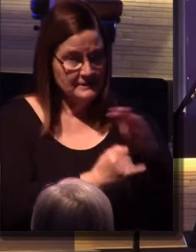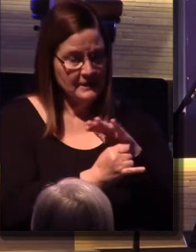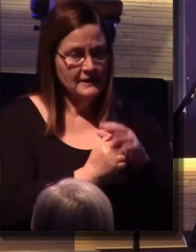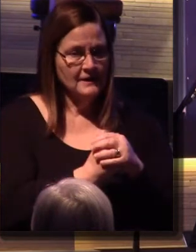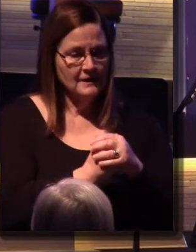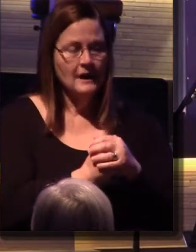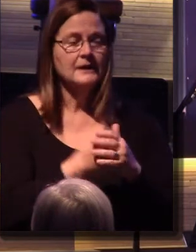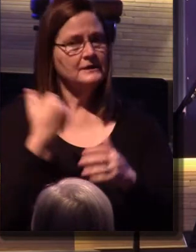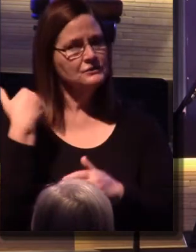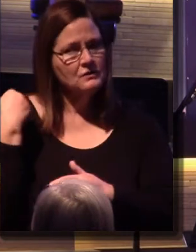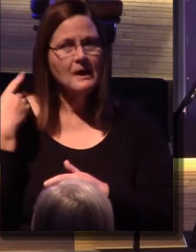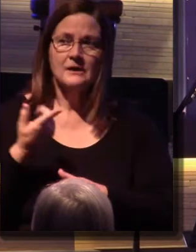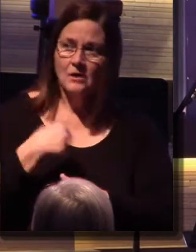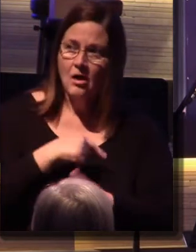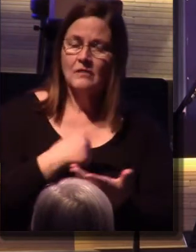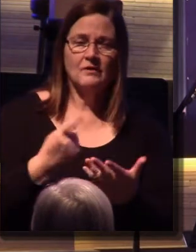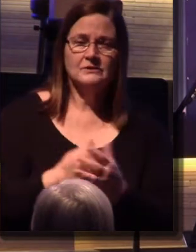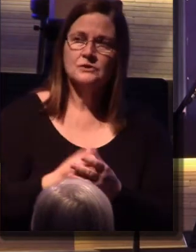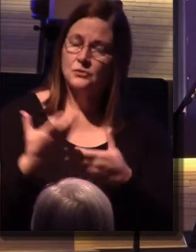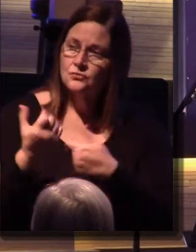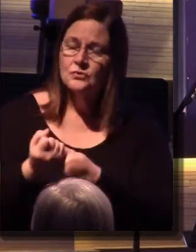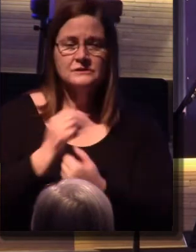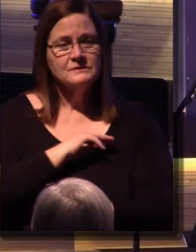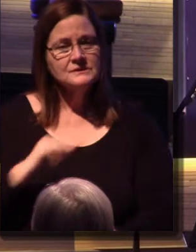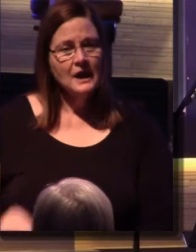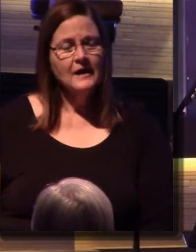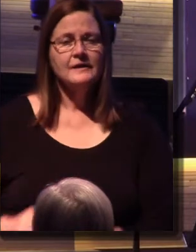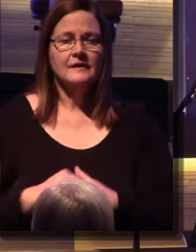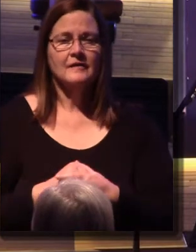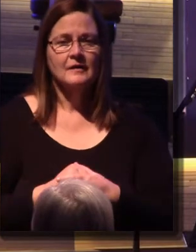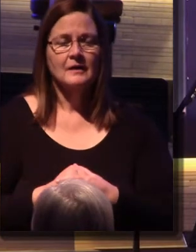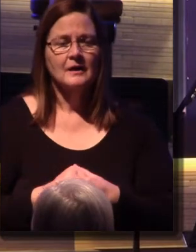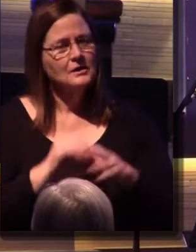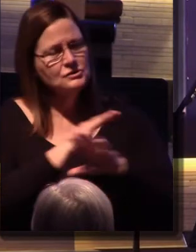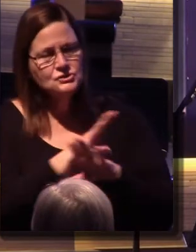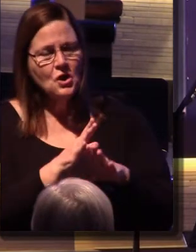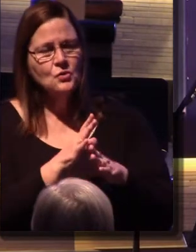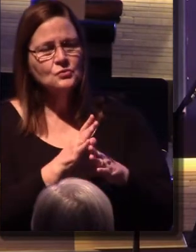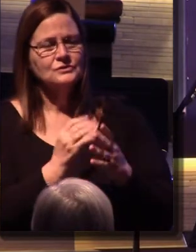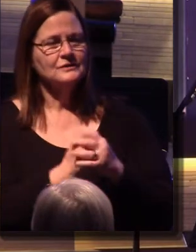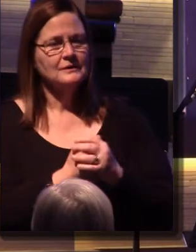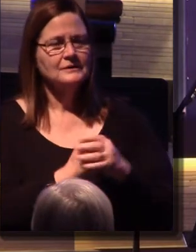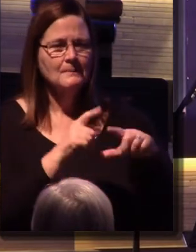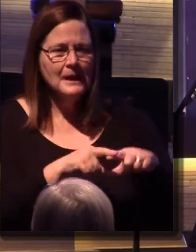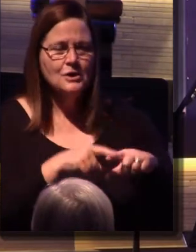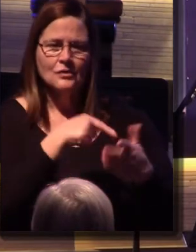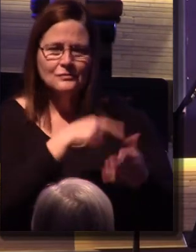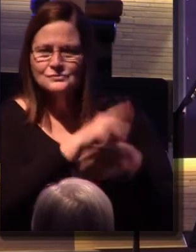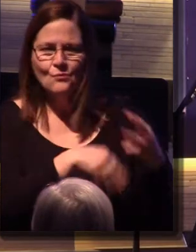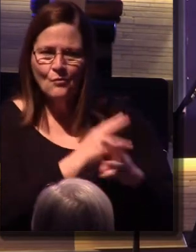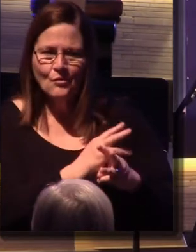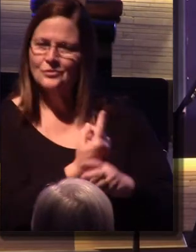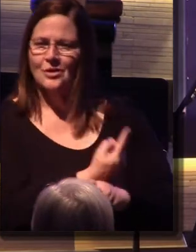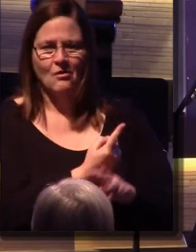know Messiah, who are trusting in Messiah, who are looking forward to the coming of his kingdom. He says, don't invest in this